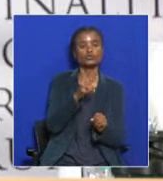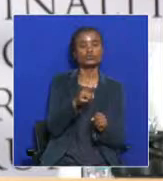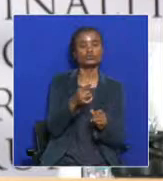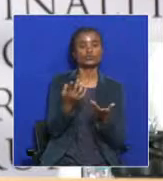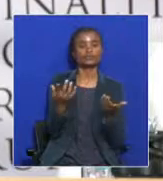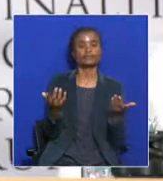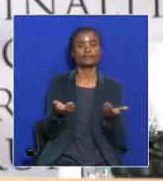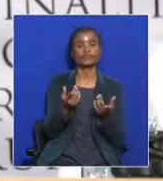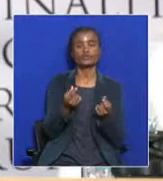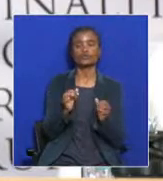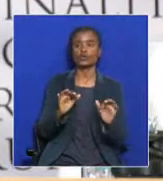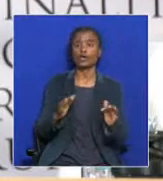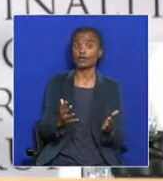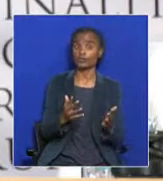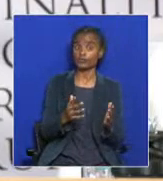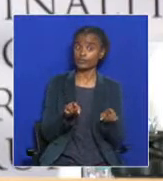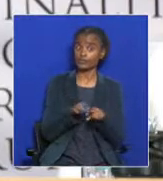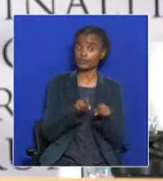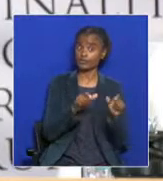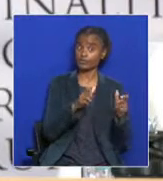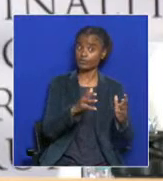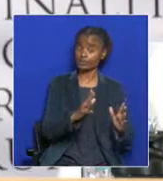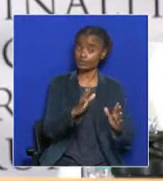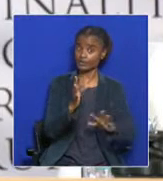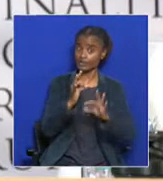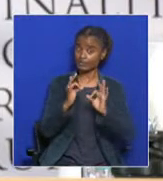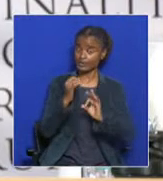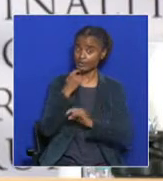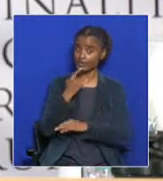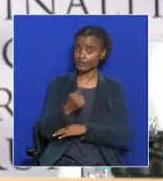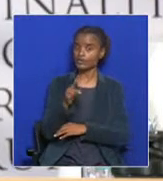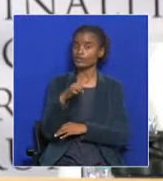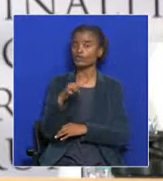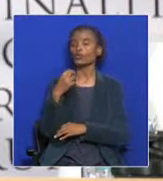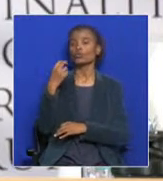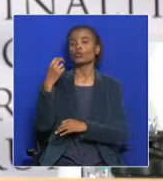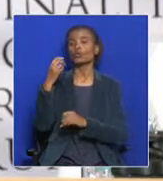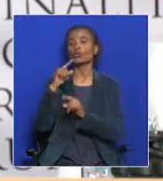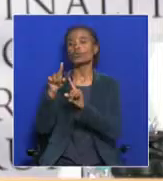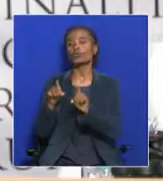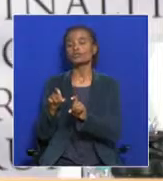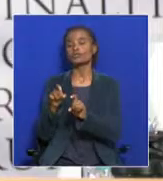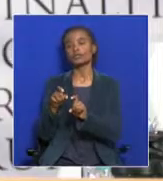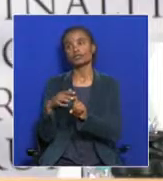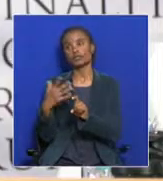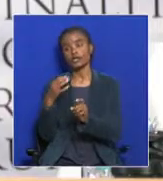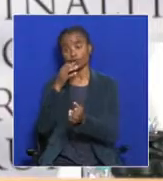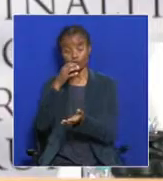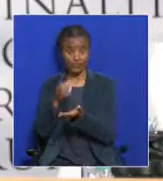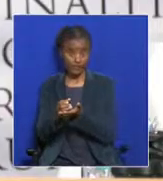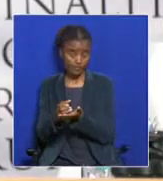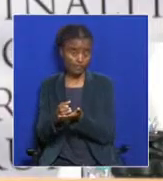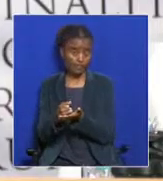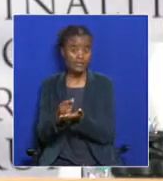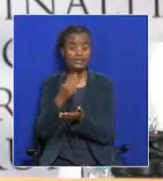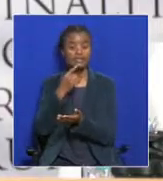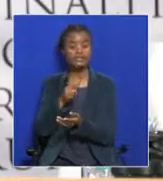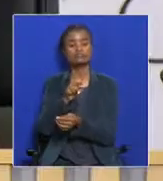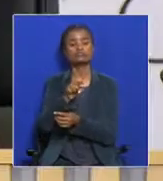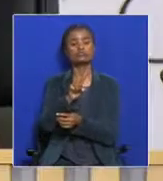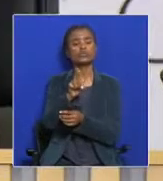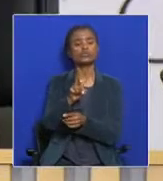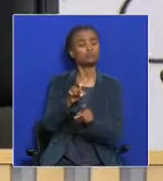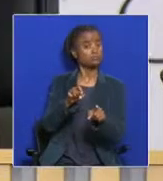pointed out, it implies that you either inquired and confirmed that they don't have space, or you know that they did not have